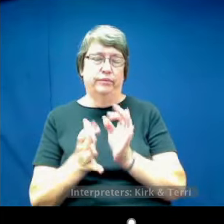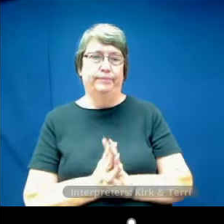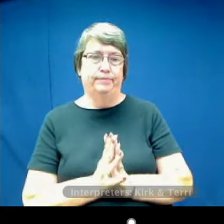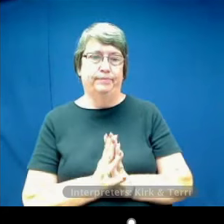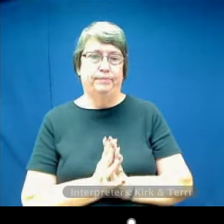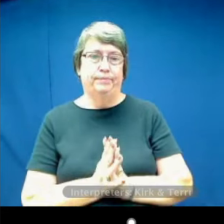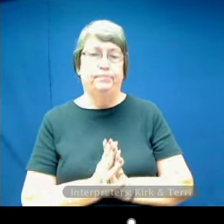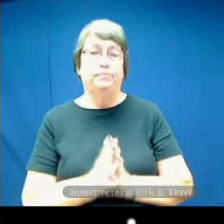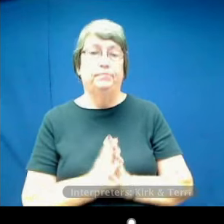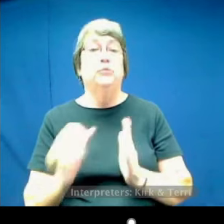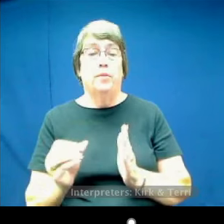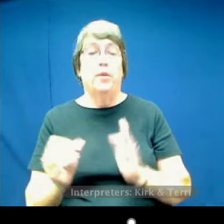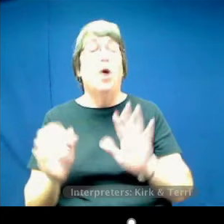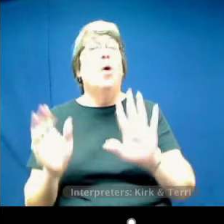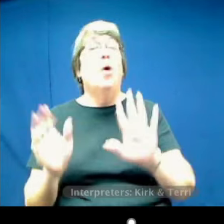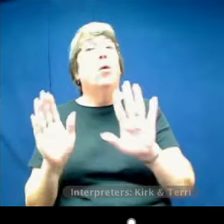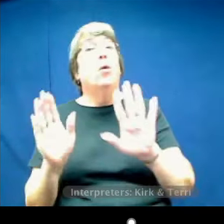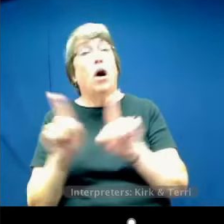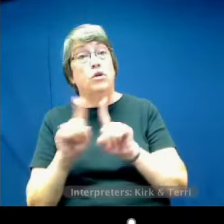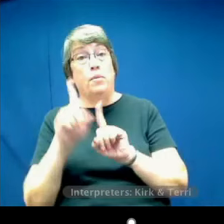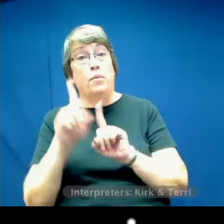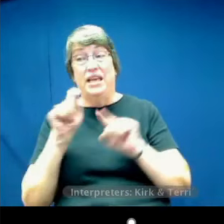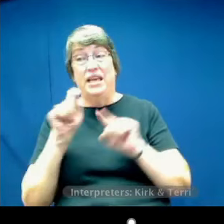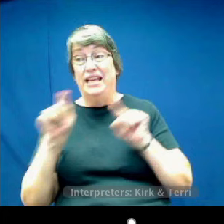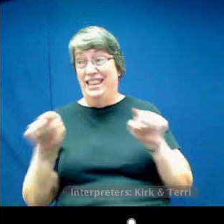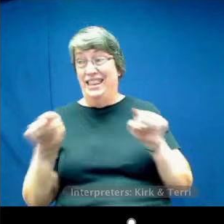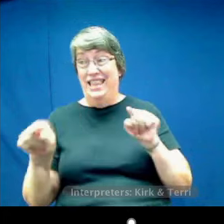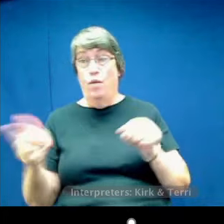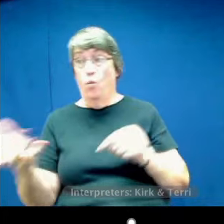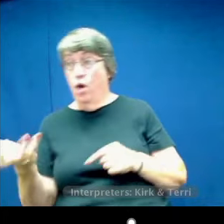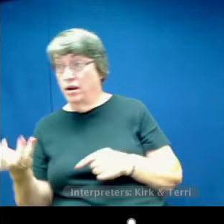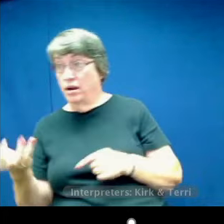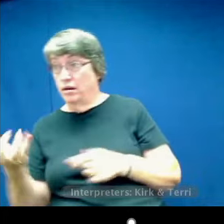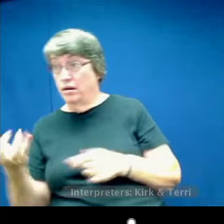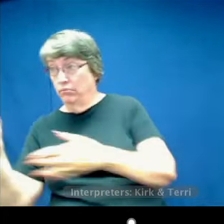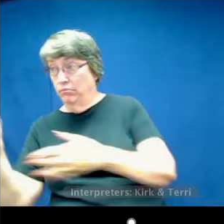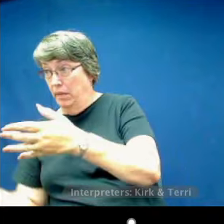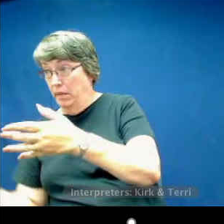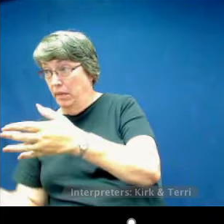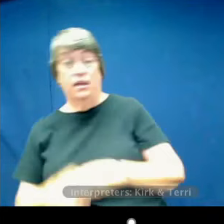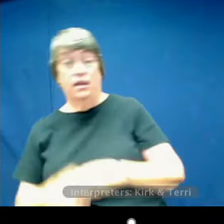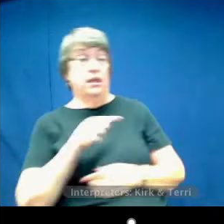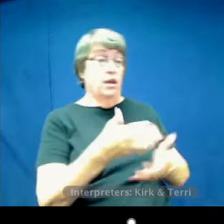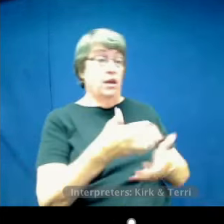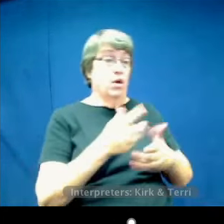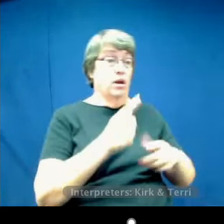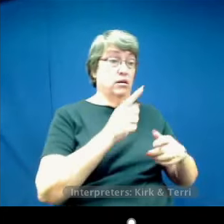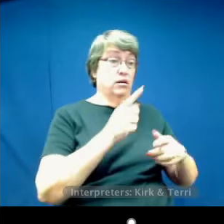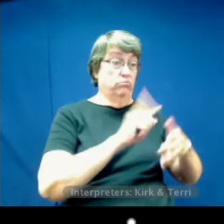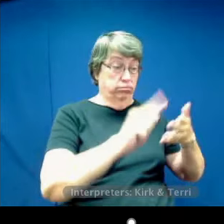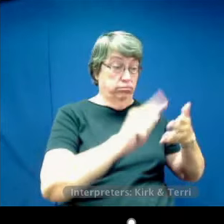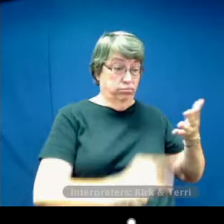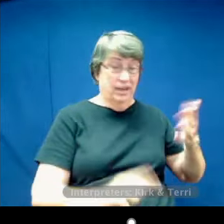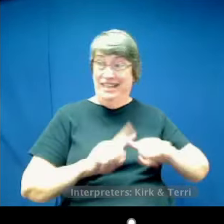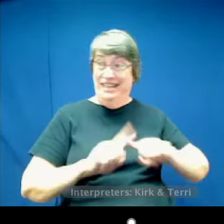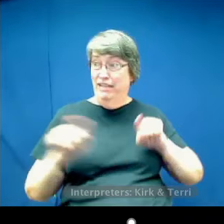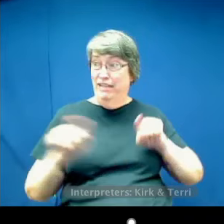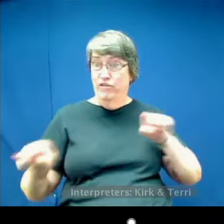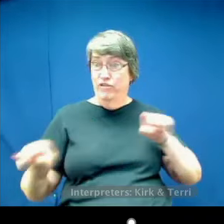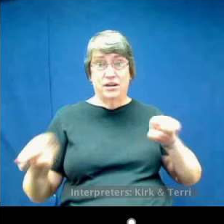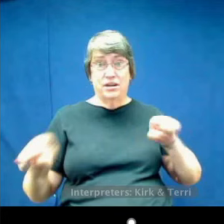So, and also because the parties want different things, and they want different resolutions on the outstanding issues, they